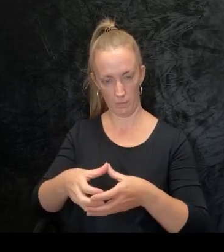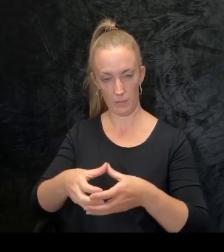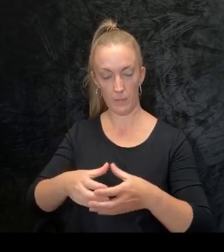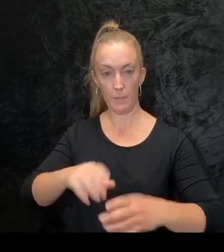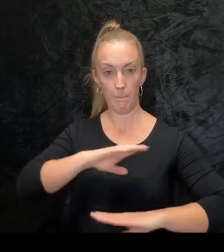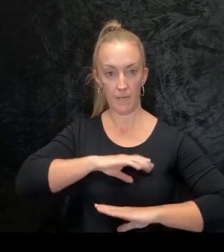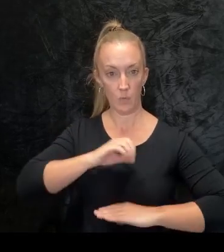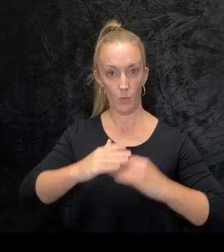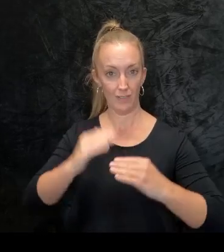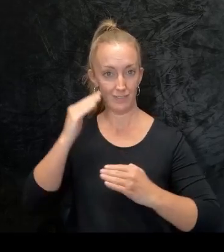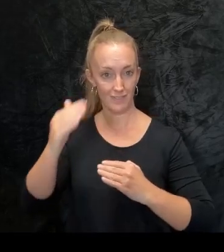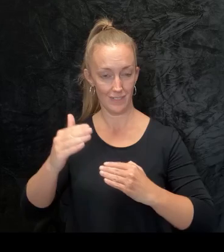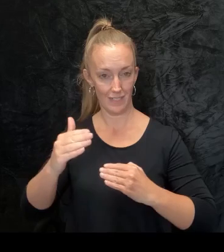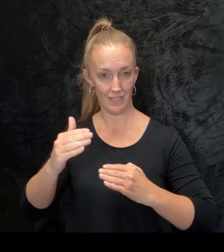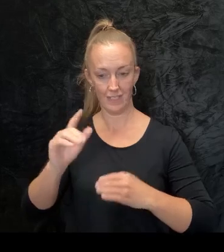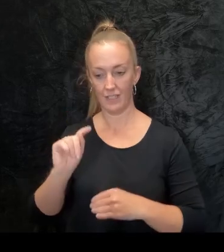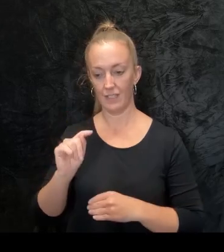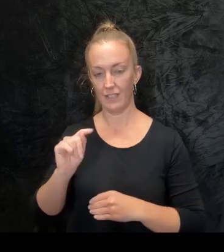the threshold of